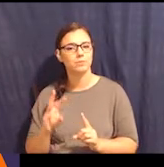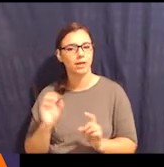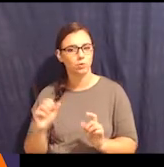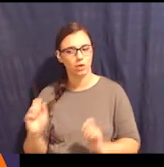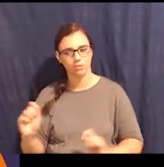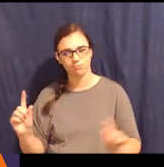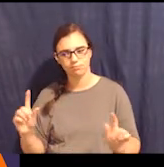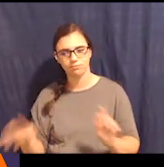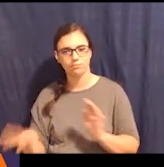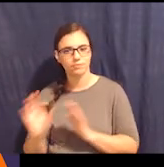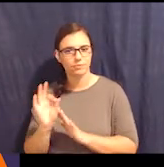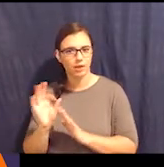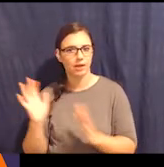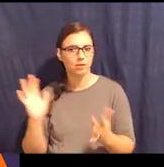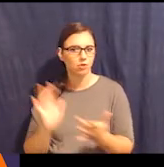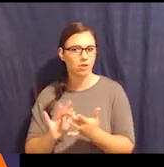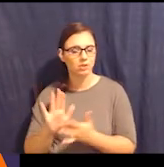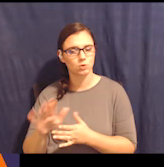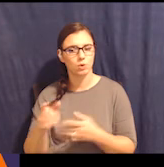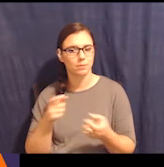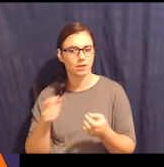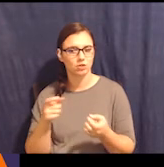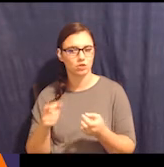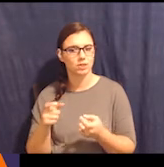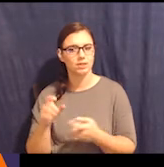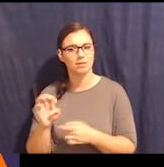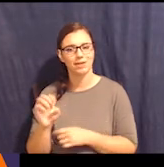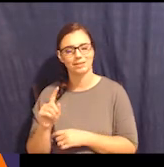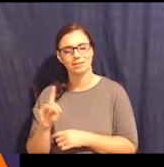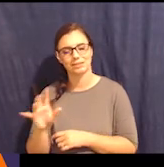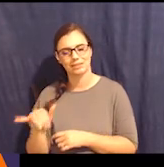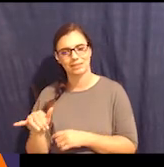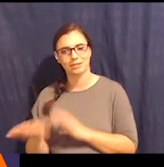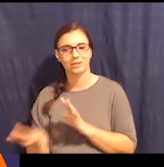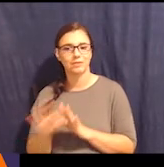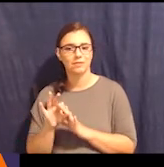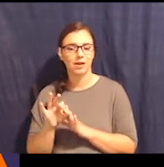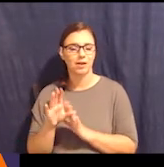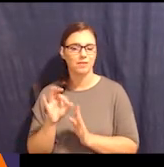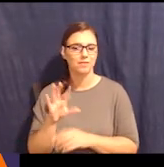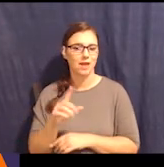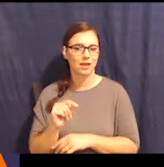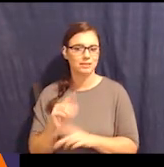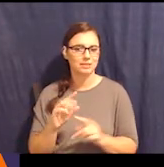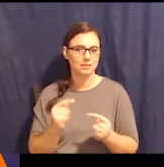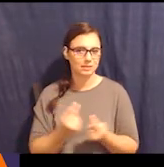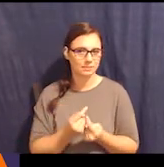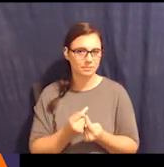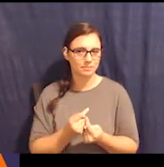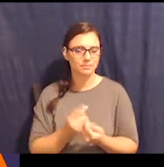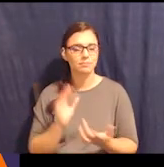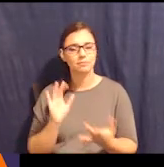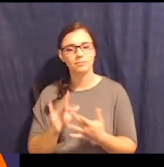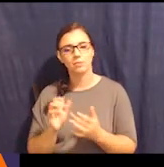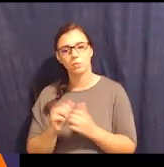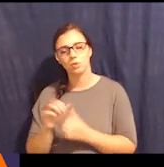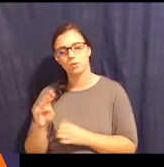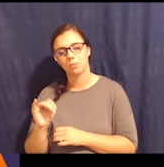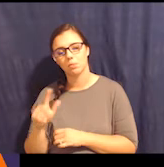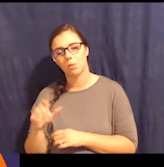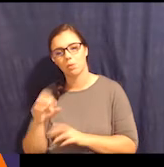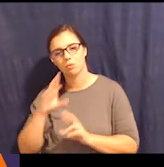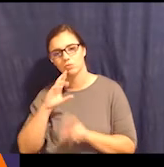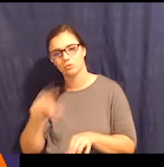entity, find a FACT team, get in contact with a mobile response team or coordinated specialty care for first